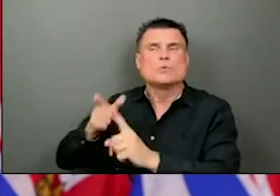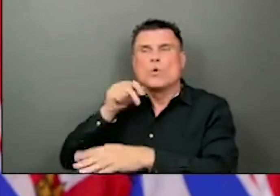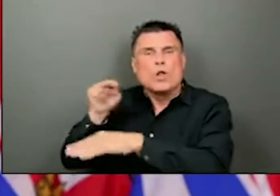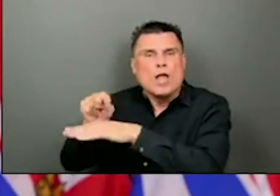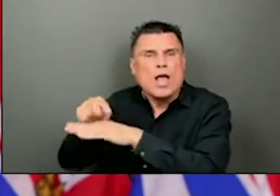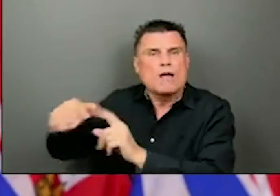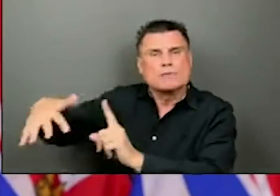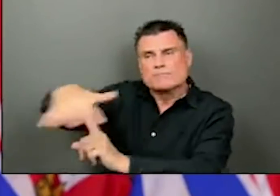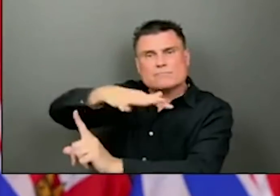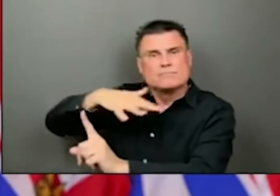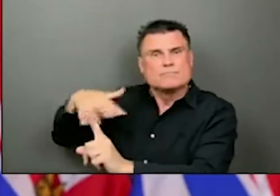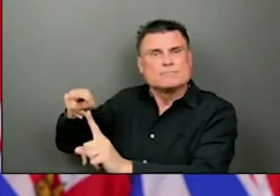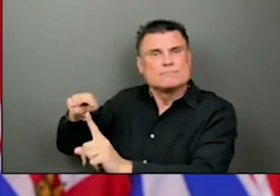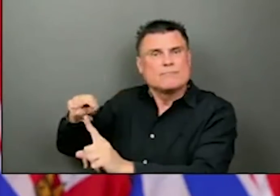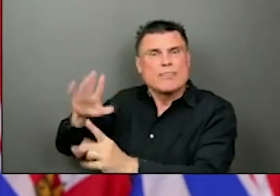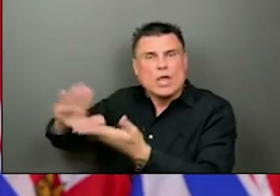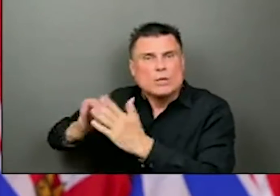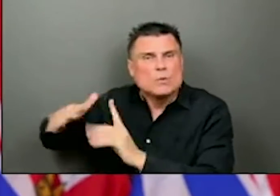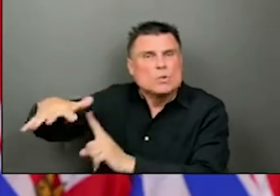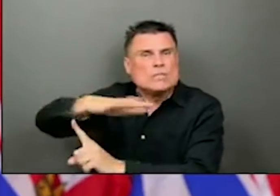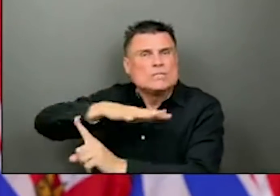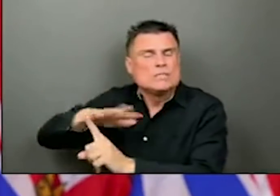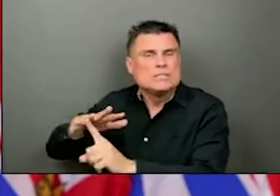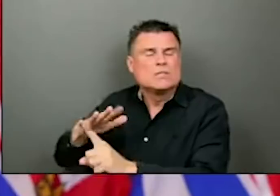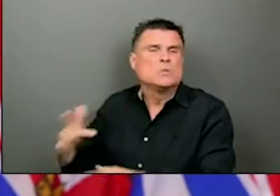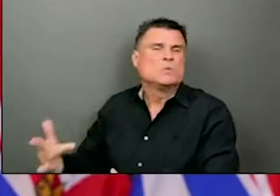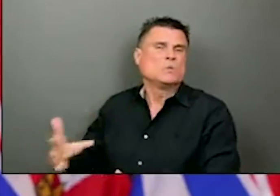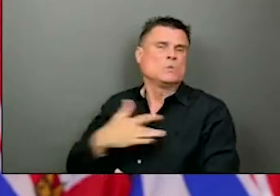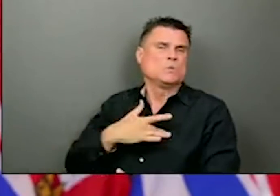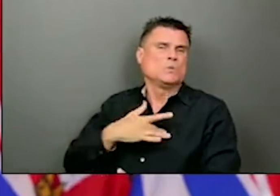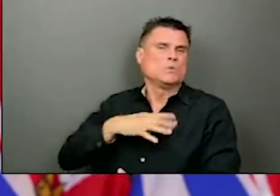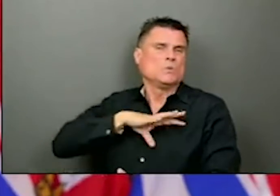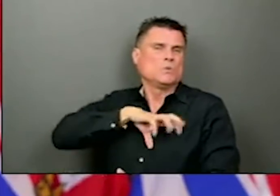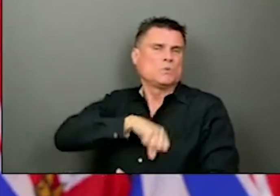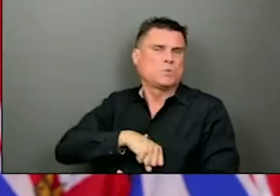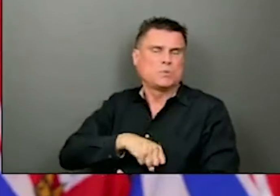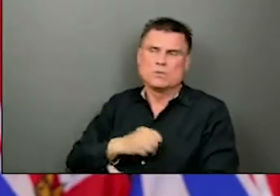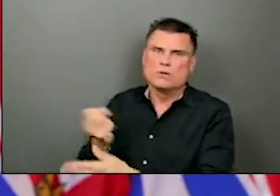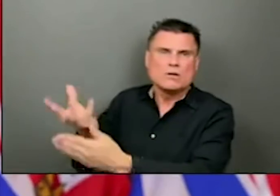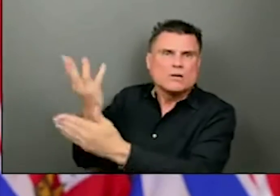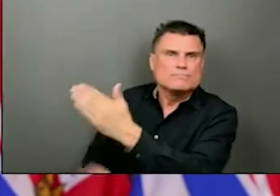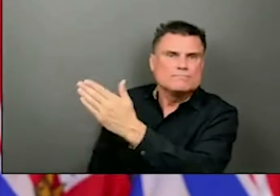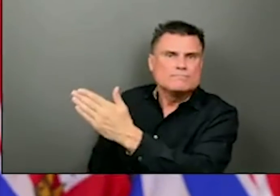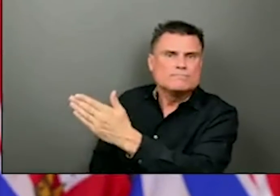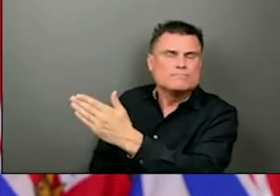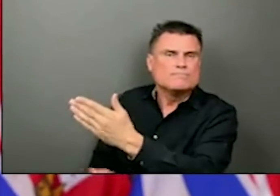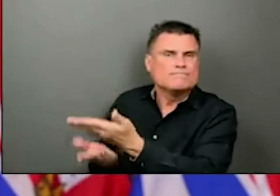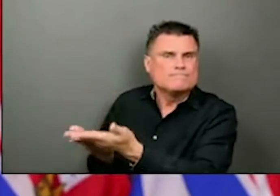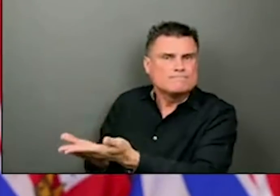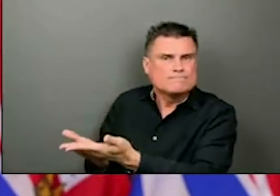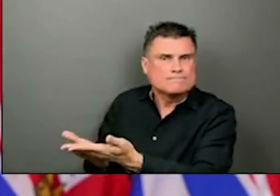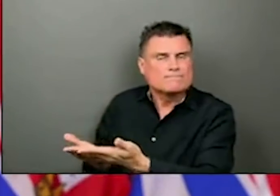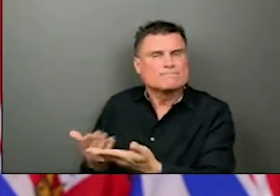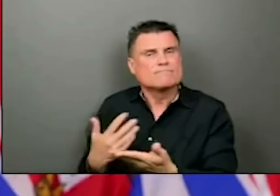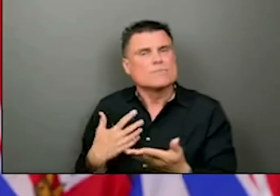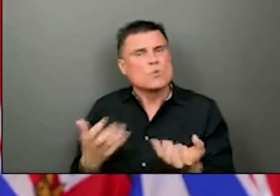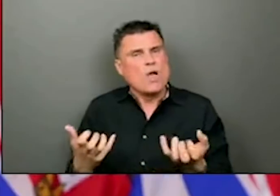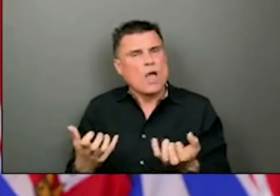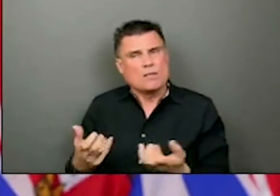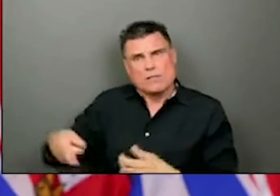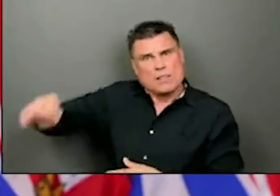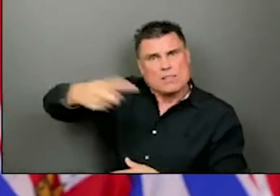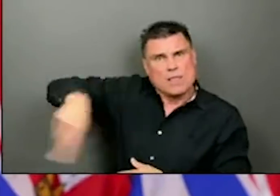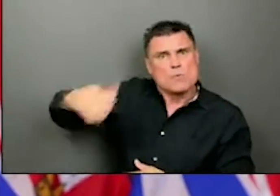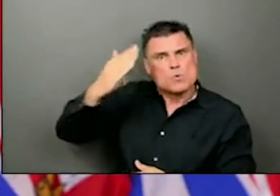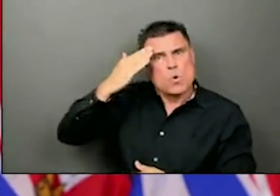this point in the pandemic, especially perhaps at this point in the pandemic. I want all of them to know that we're with them in their grieving and